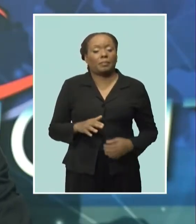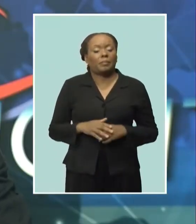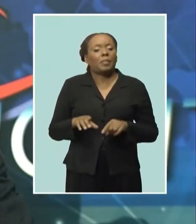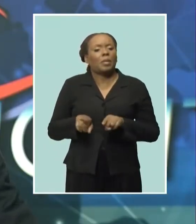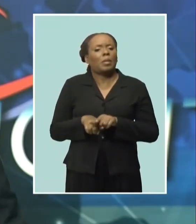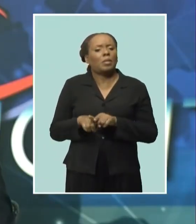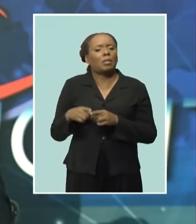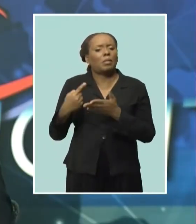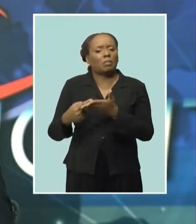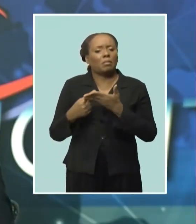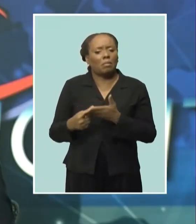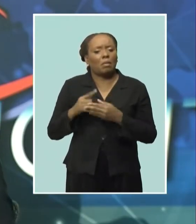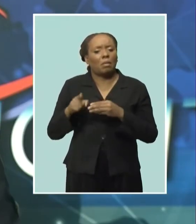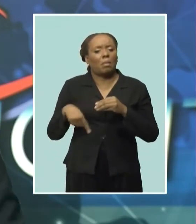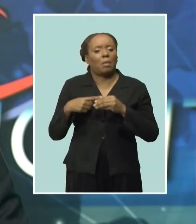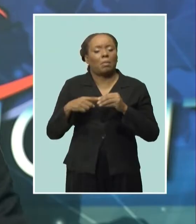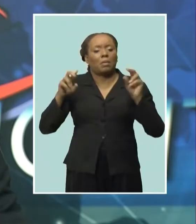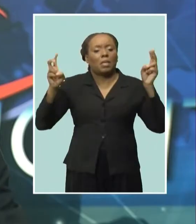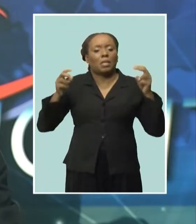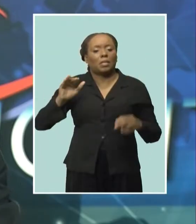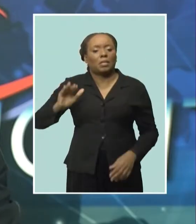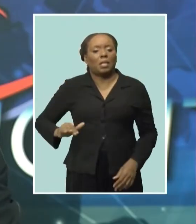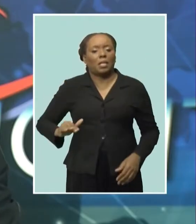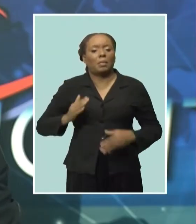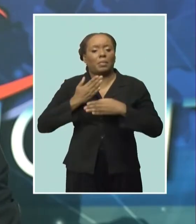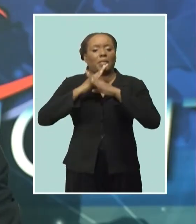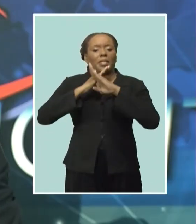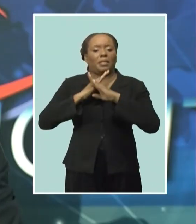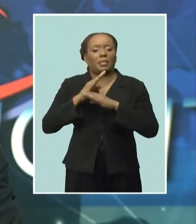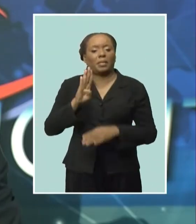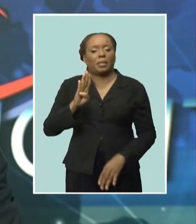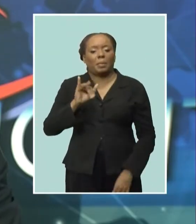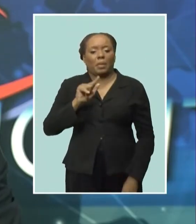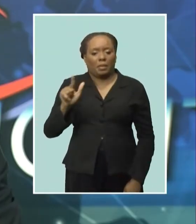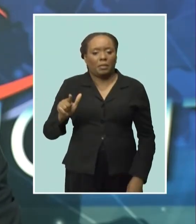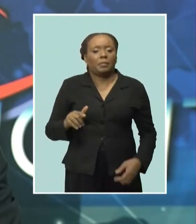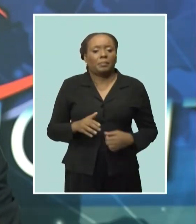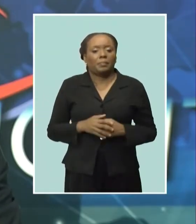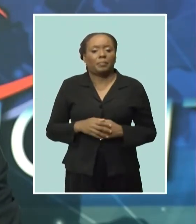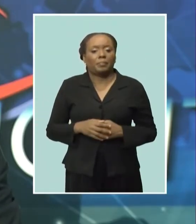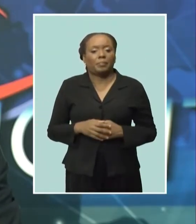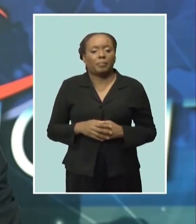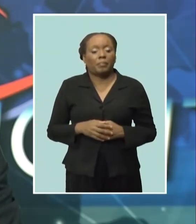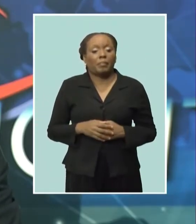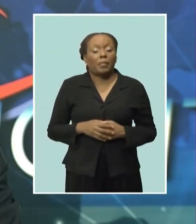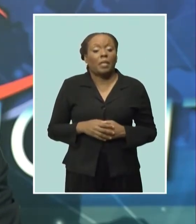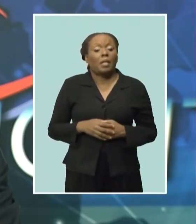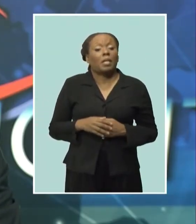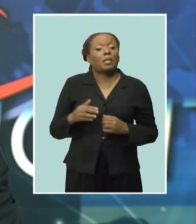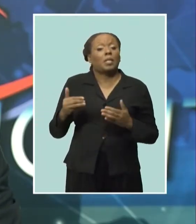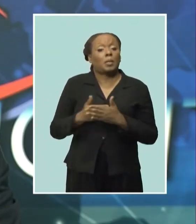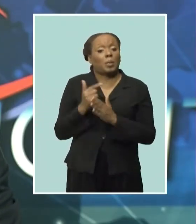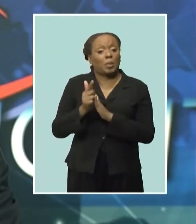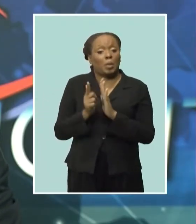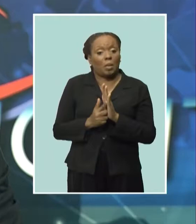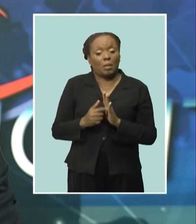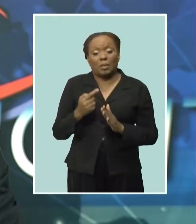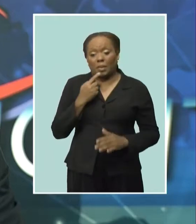Bill debate, Ms. McCartney notes the legislation makes it mandatory for school officials to report cases of